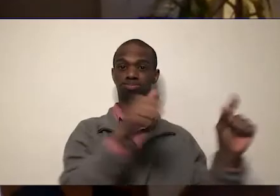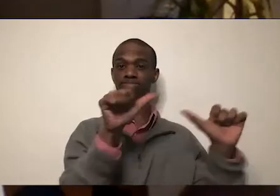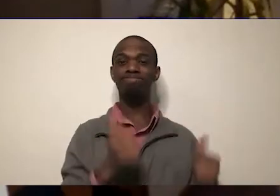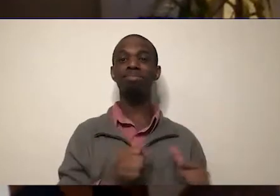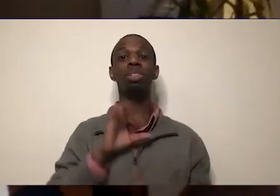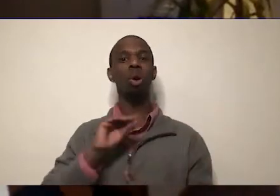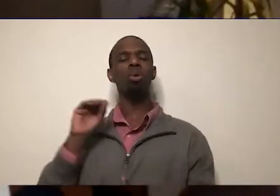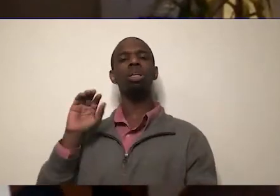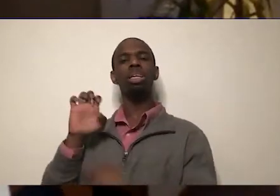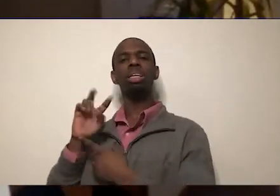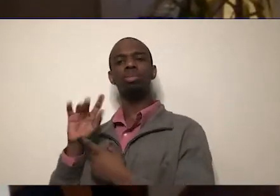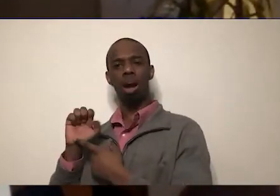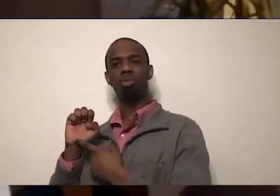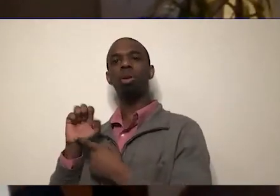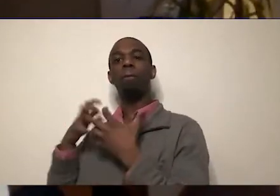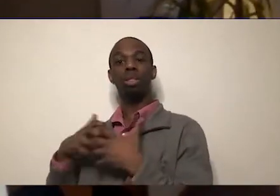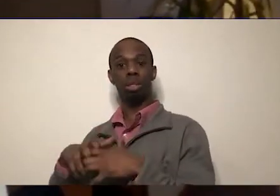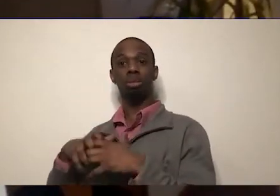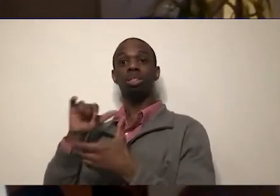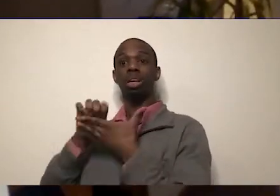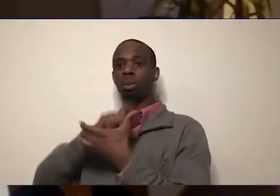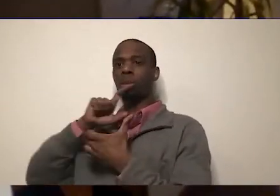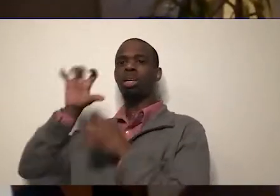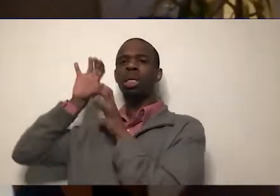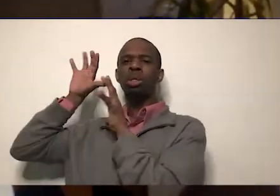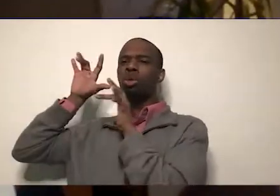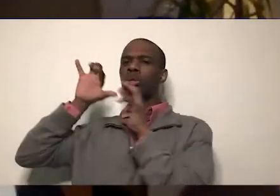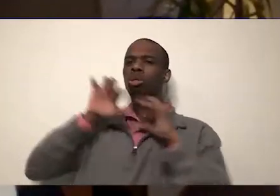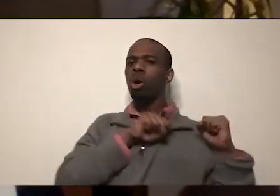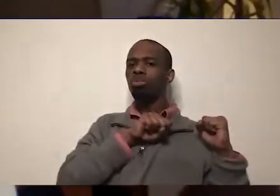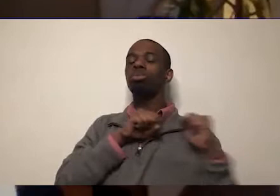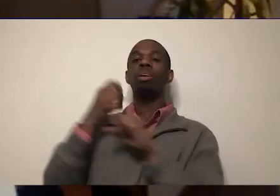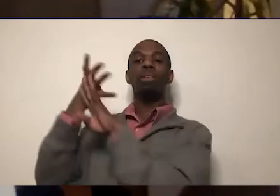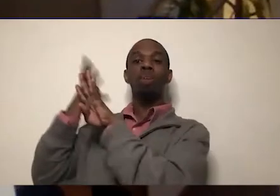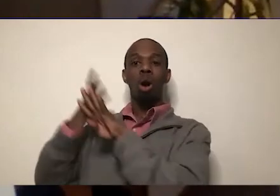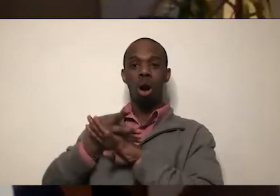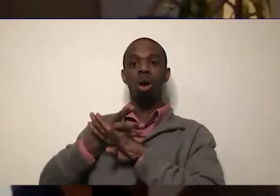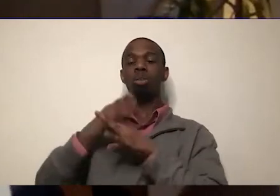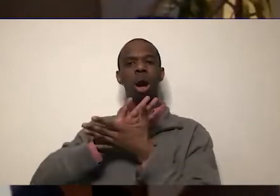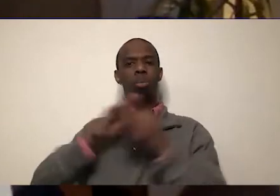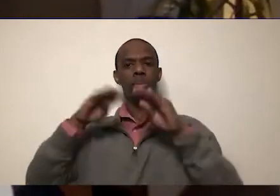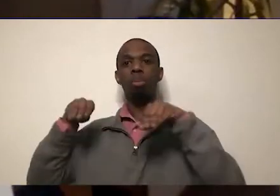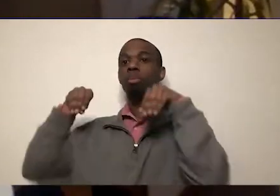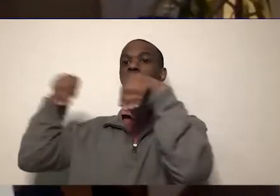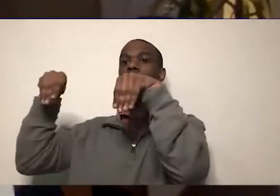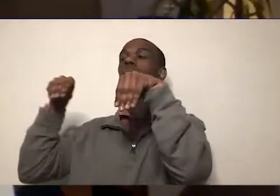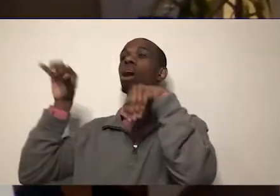paper that for this piece were collected from different state government agencies throughout the